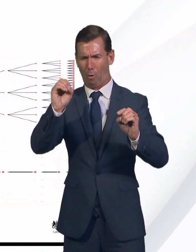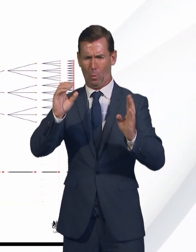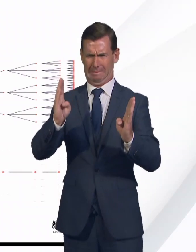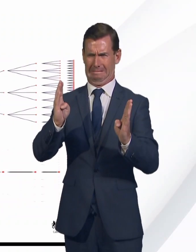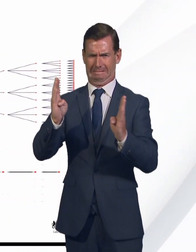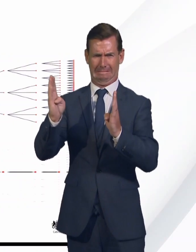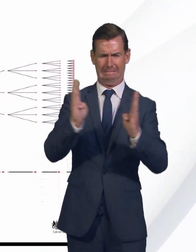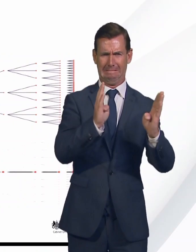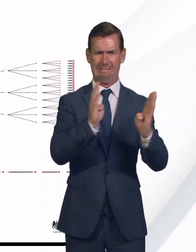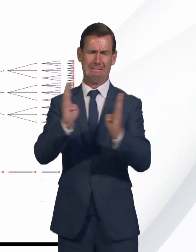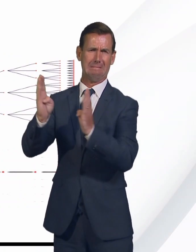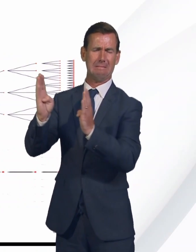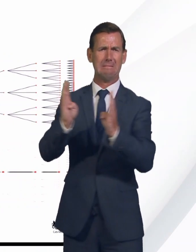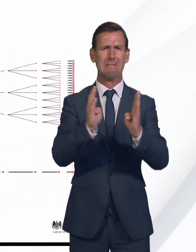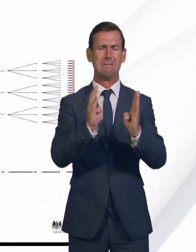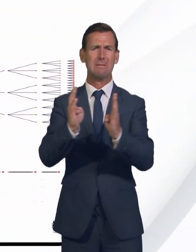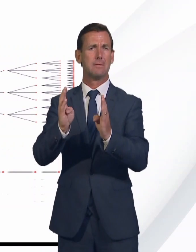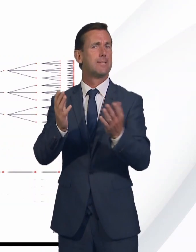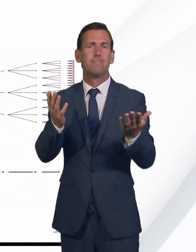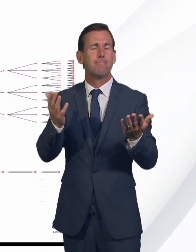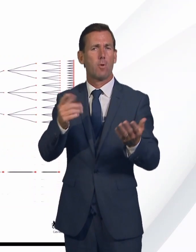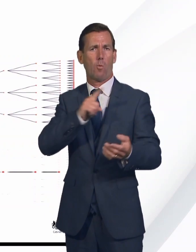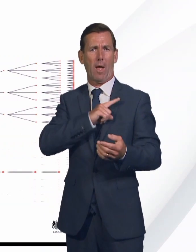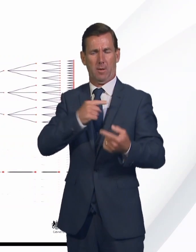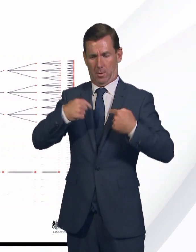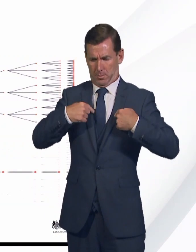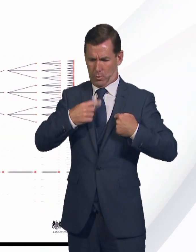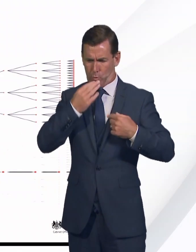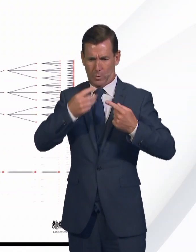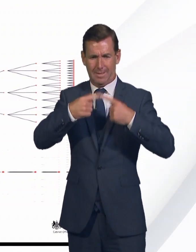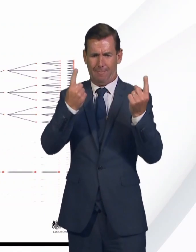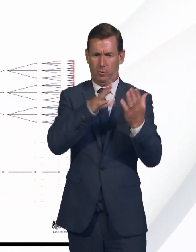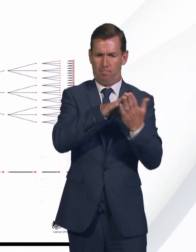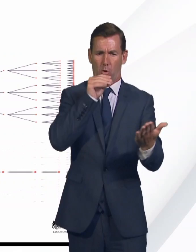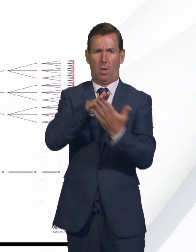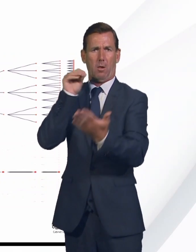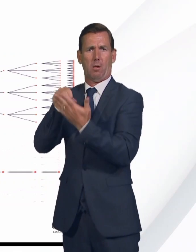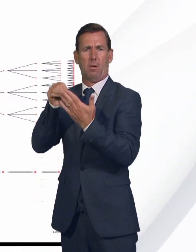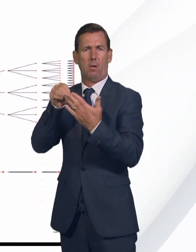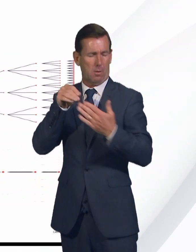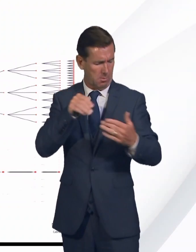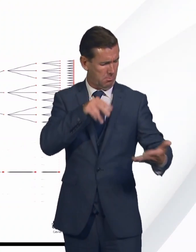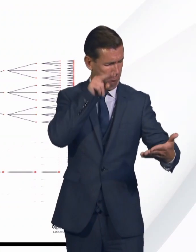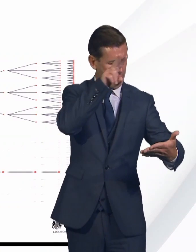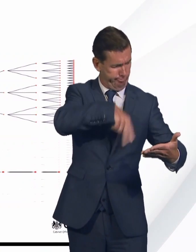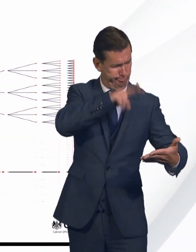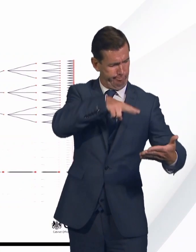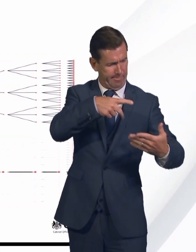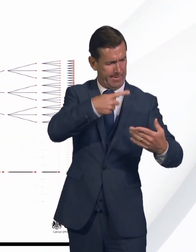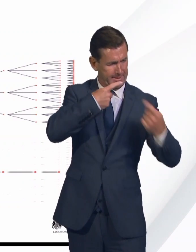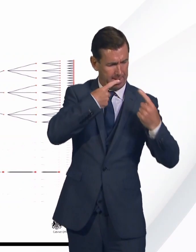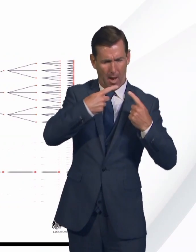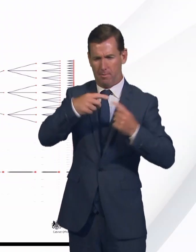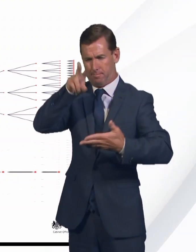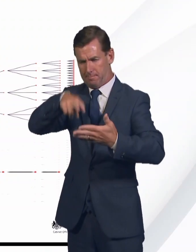of reasons, partly because a number of different models are used to model this data, and it's important that they challenge each